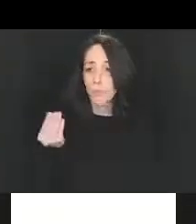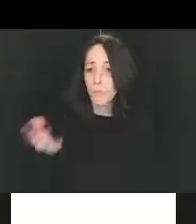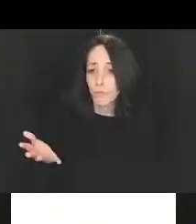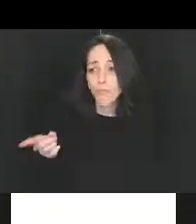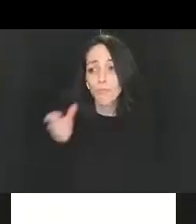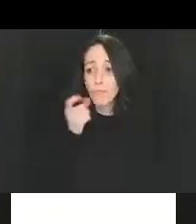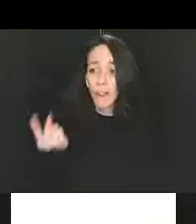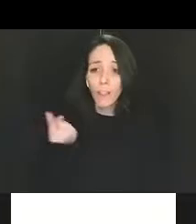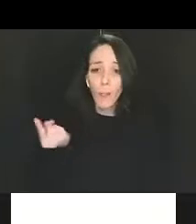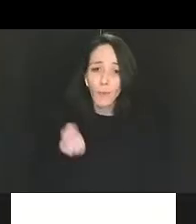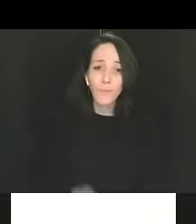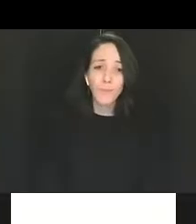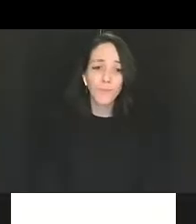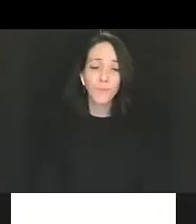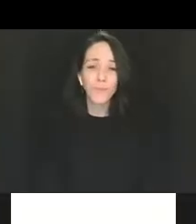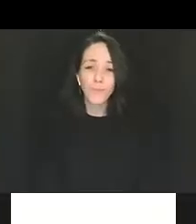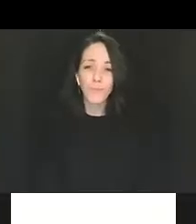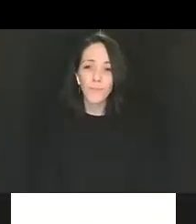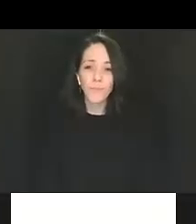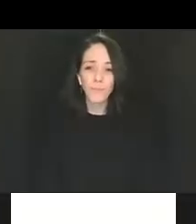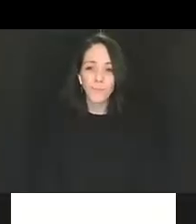not alone. There are people,